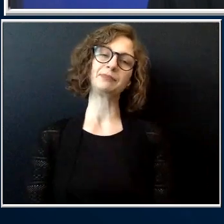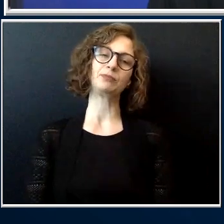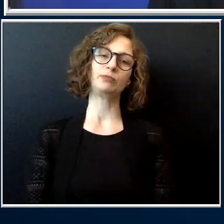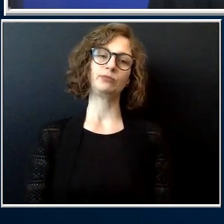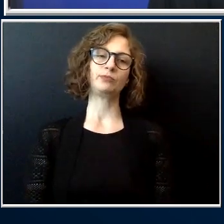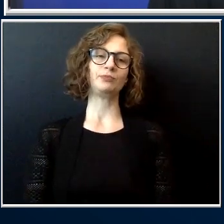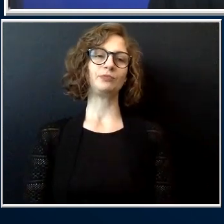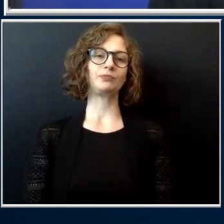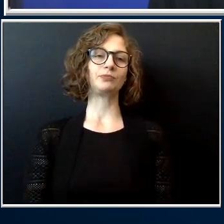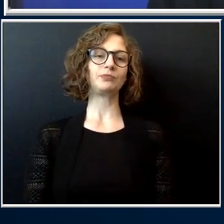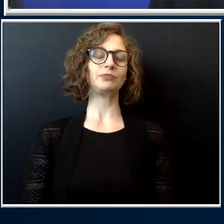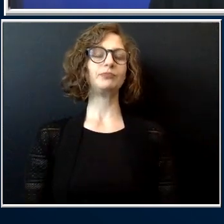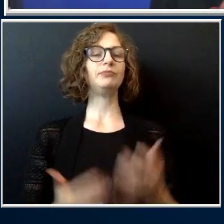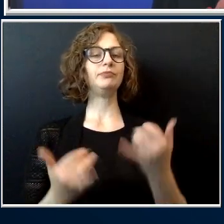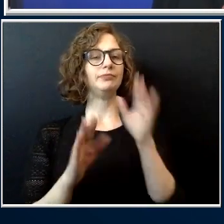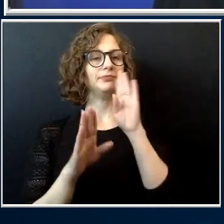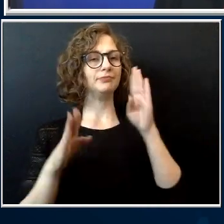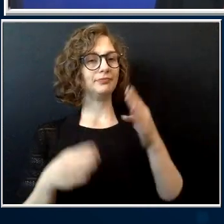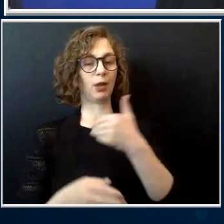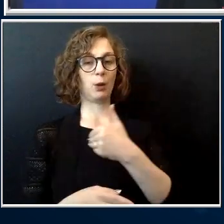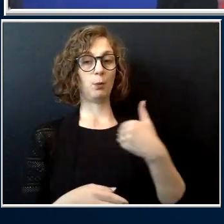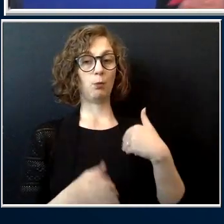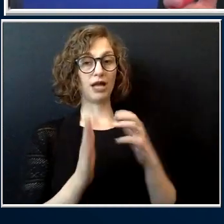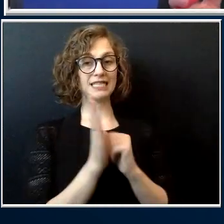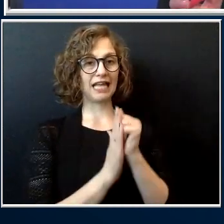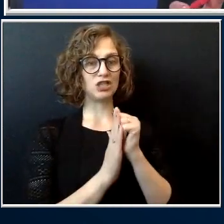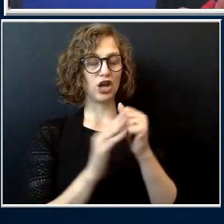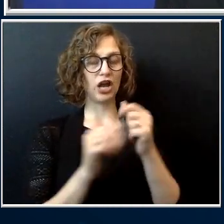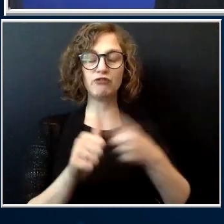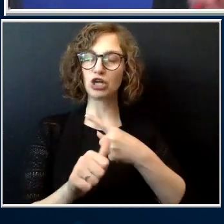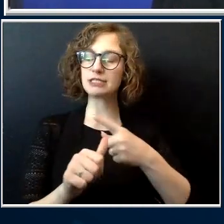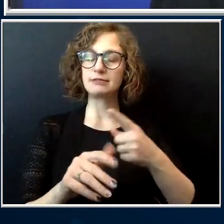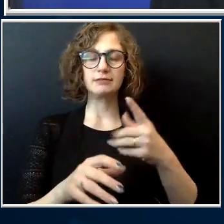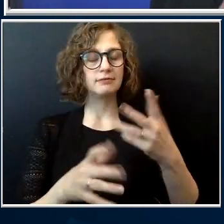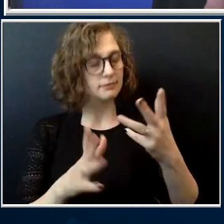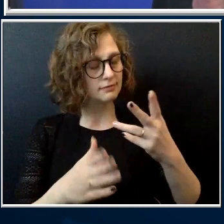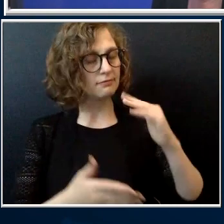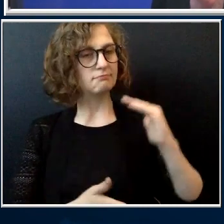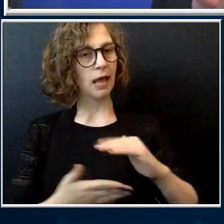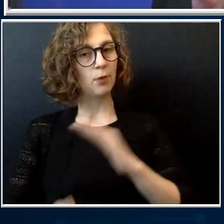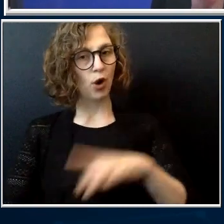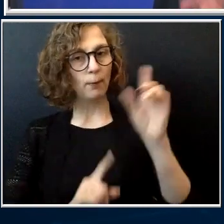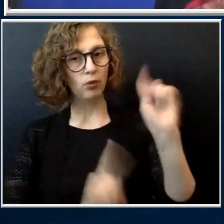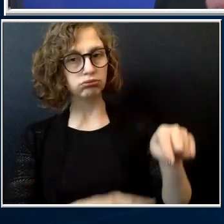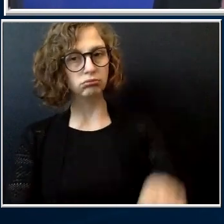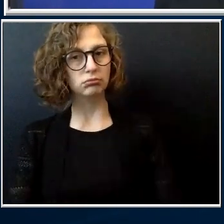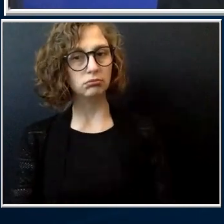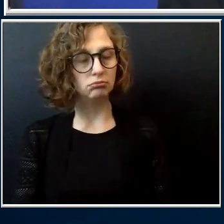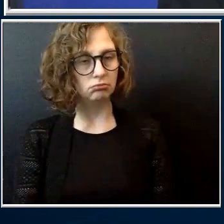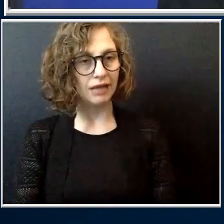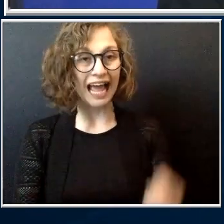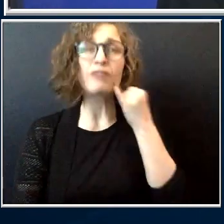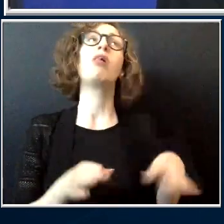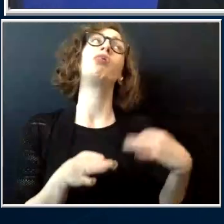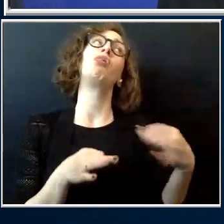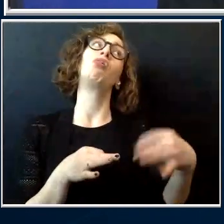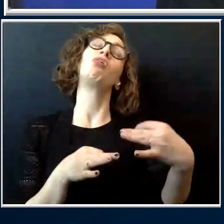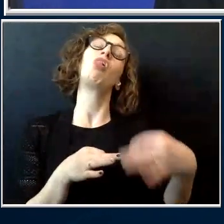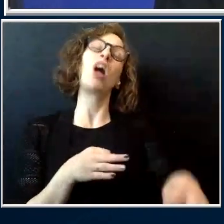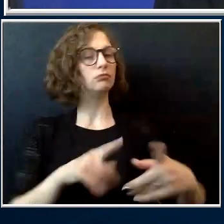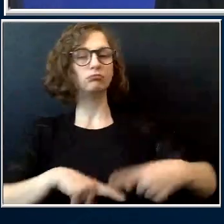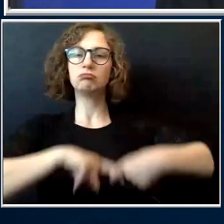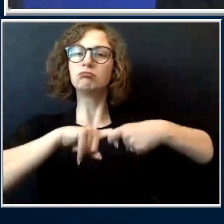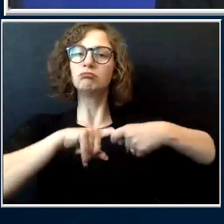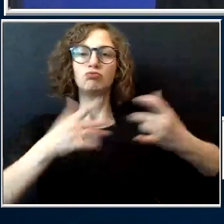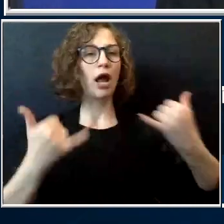breast cancer. And first off, get your mammogram. We can't say that enough. If you've been putting this off, stop what you're doing right now. Schedule it. You can text